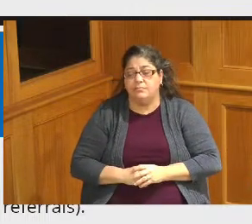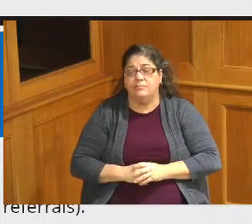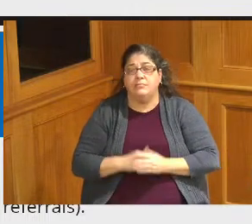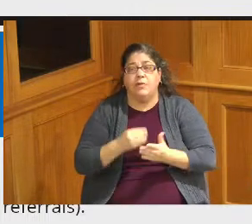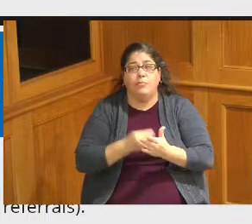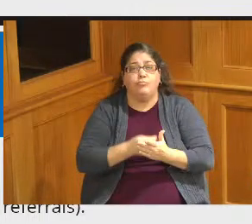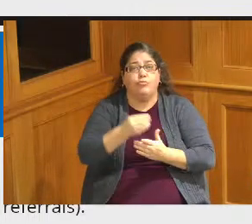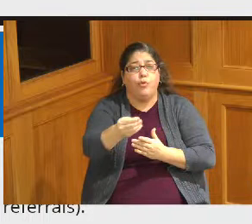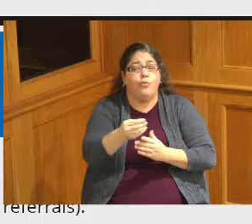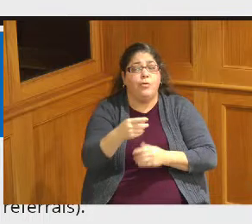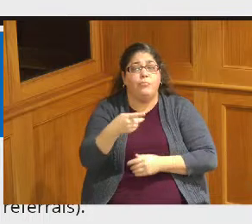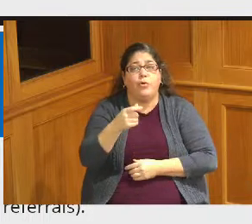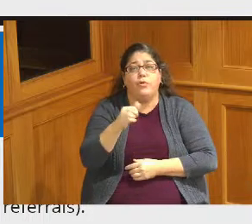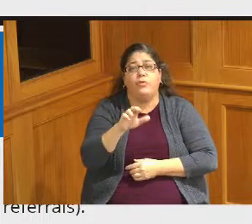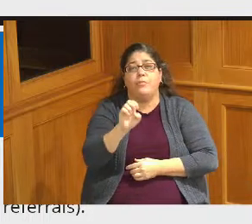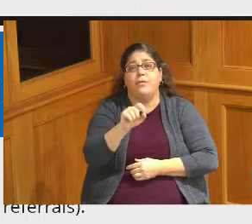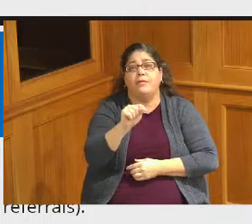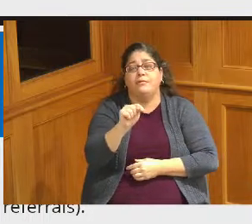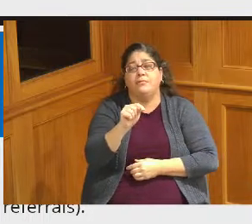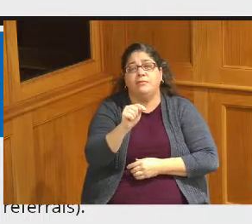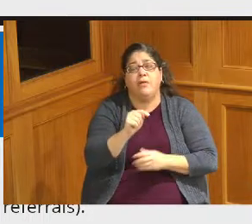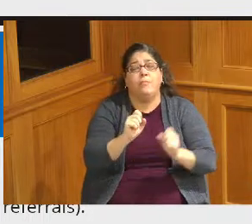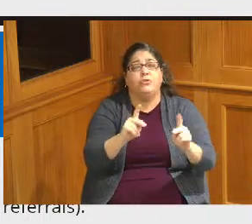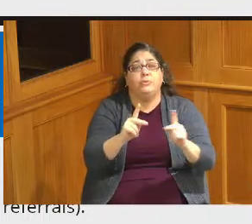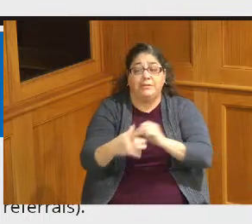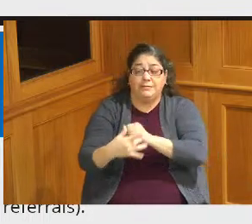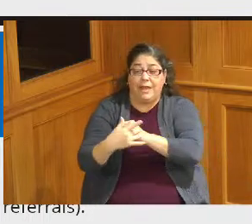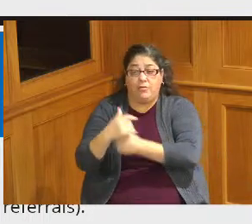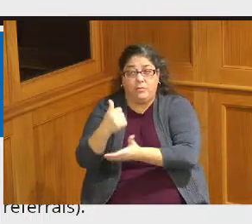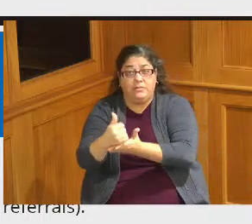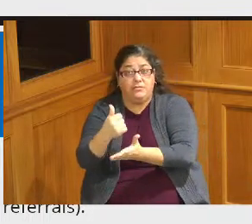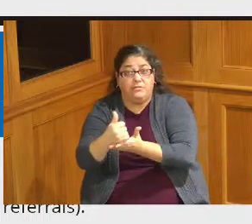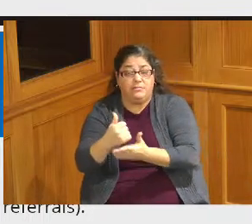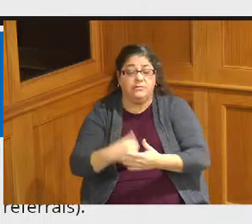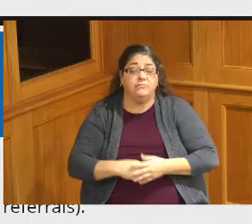procurement opportunities, technical assistance,